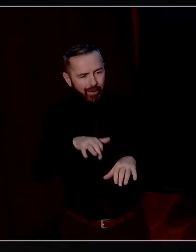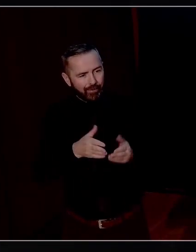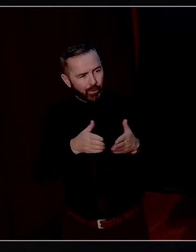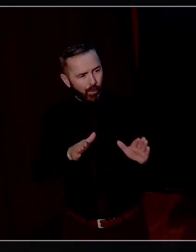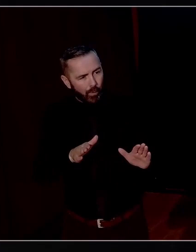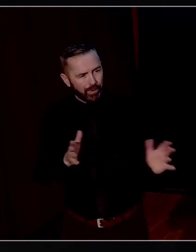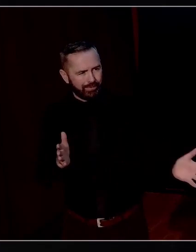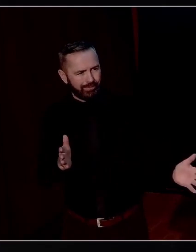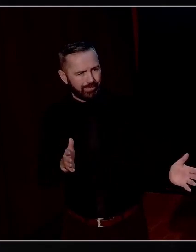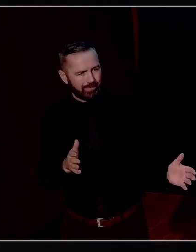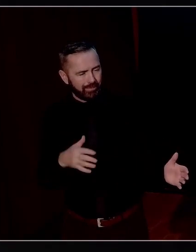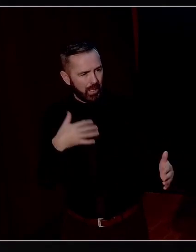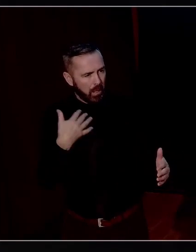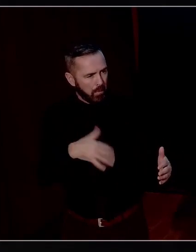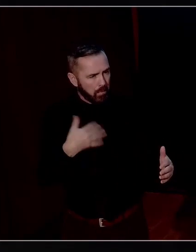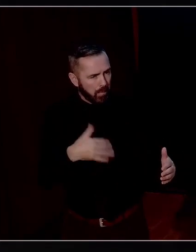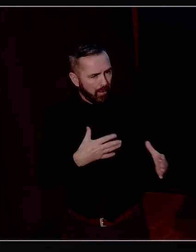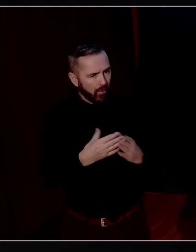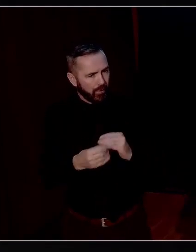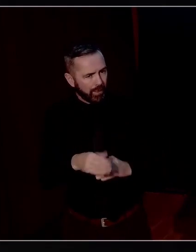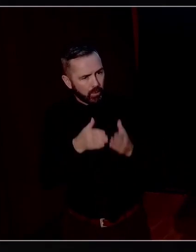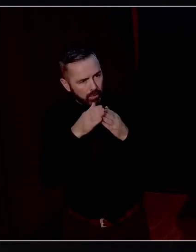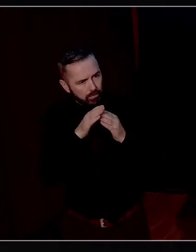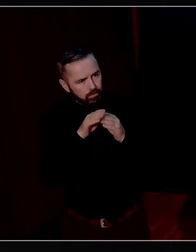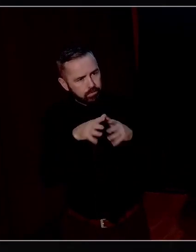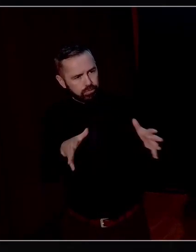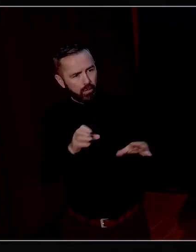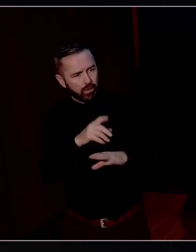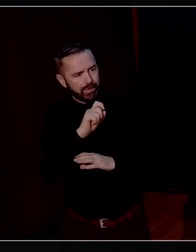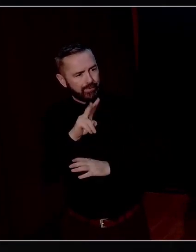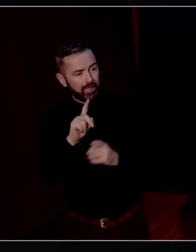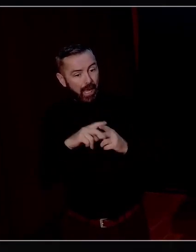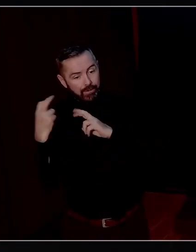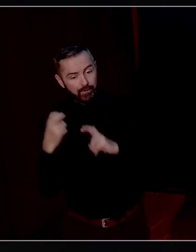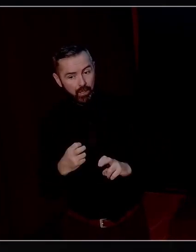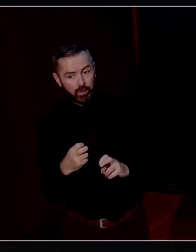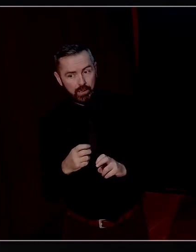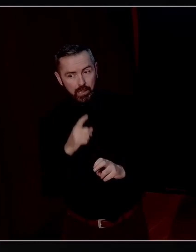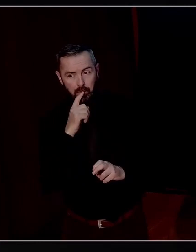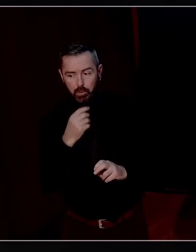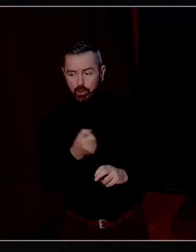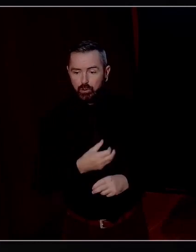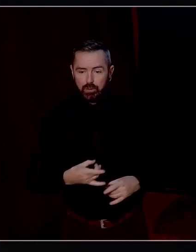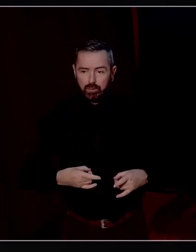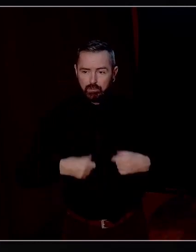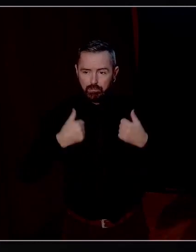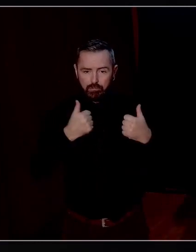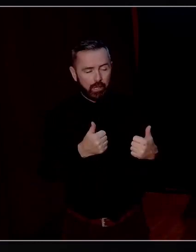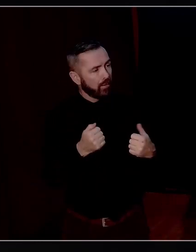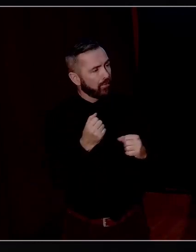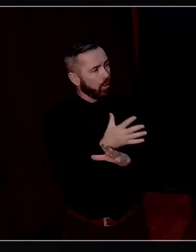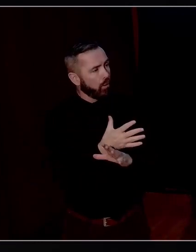accommodated, painful episodes were aired and evaluated, and to the great credit of all, we gave